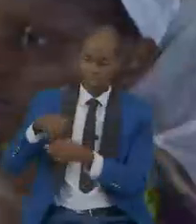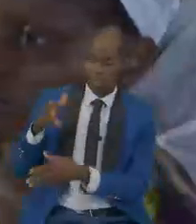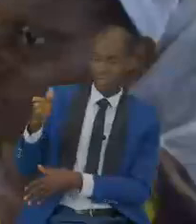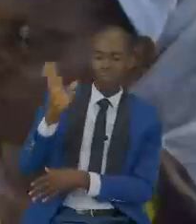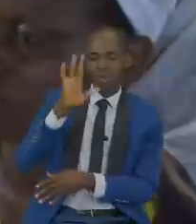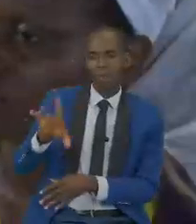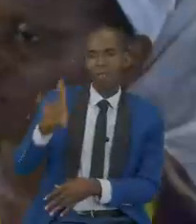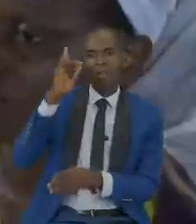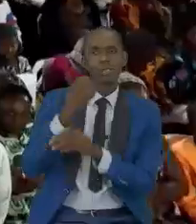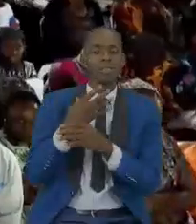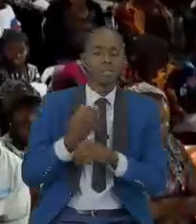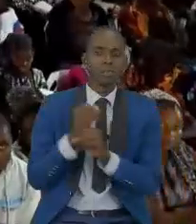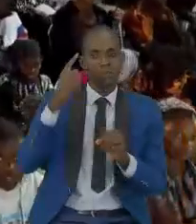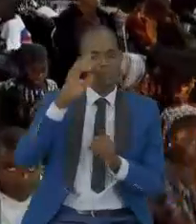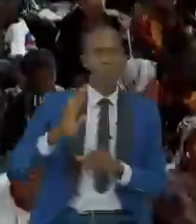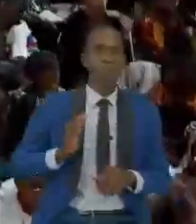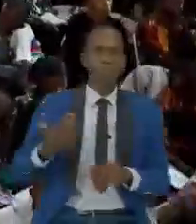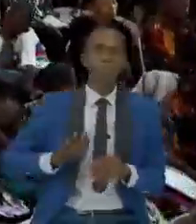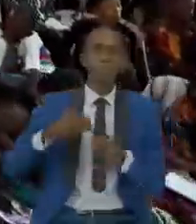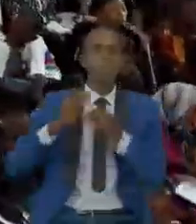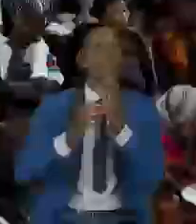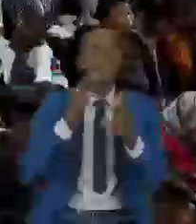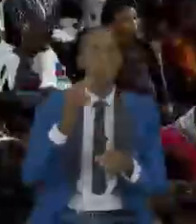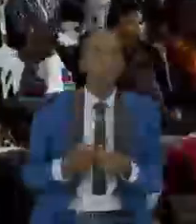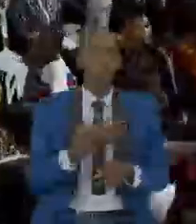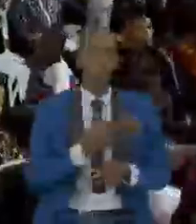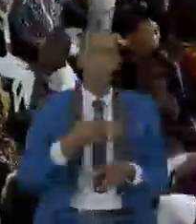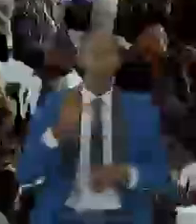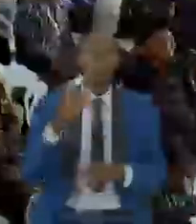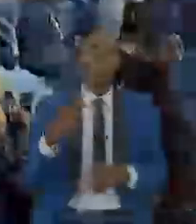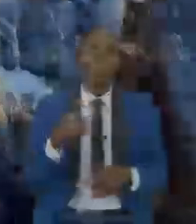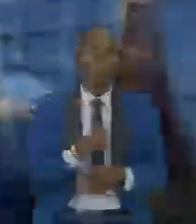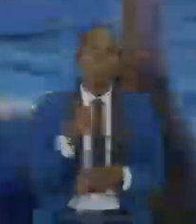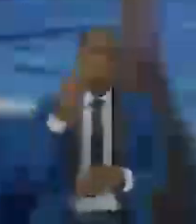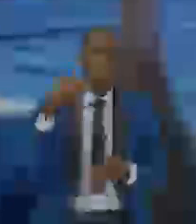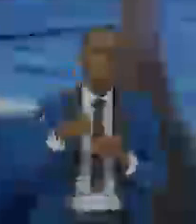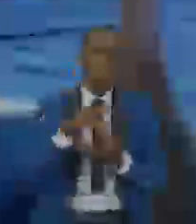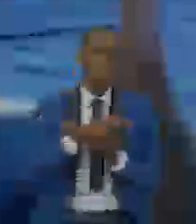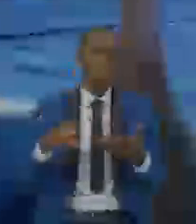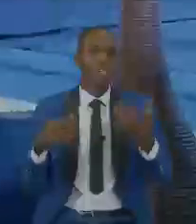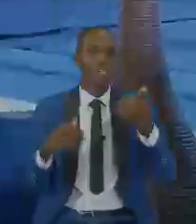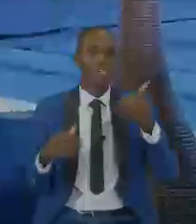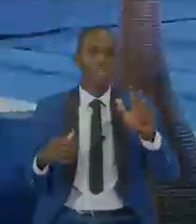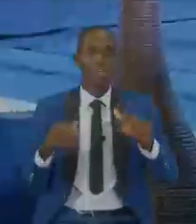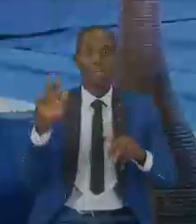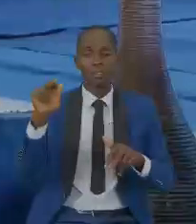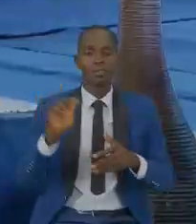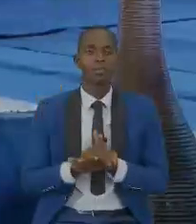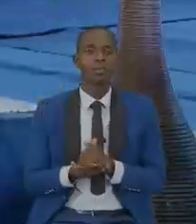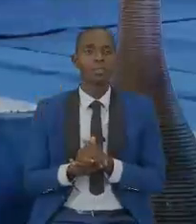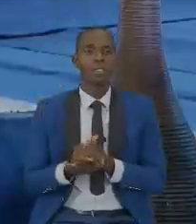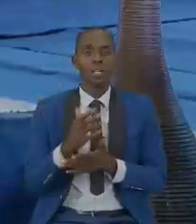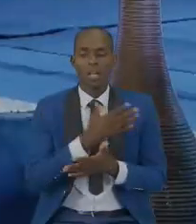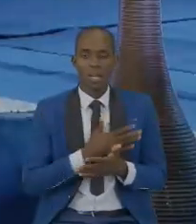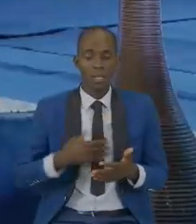in Jesus' name. And so we're looking at verse 13. And in verse 13, and his